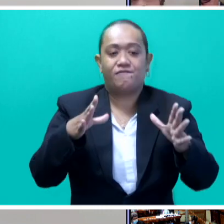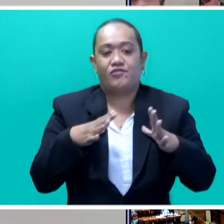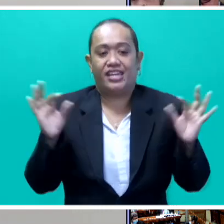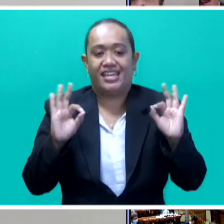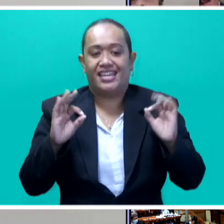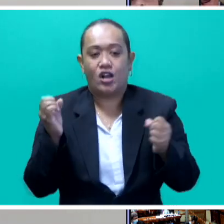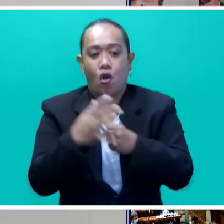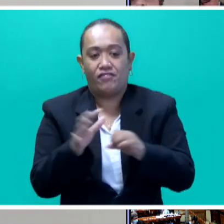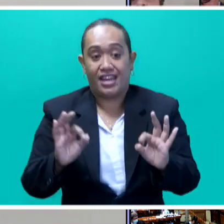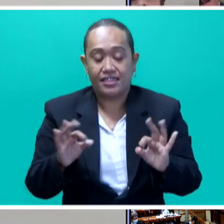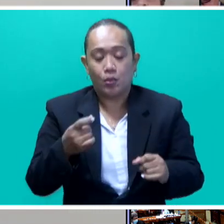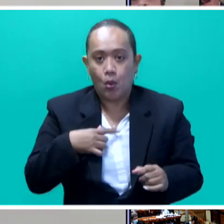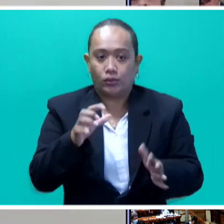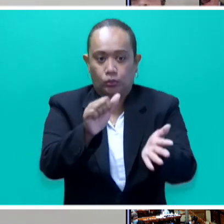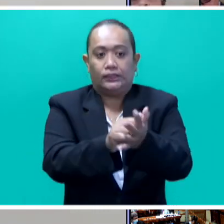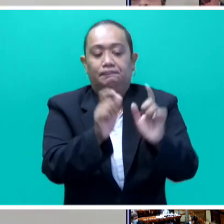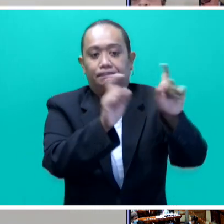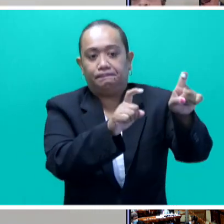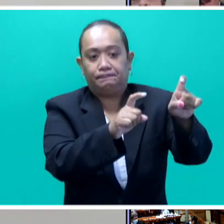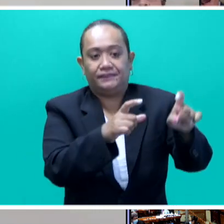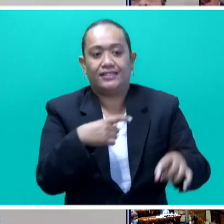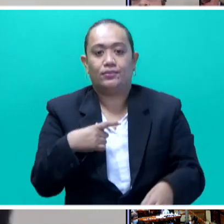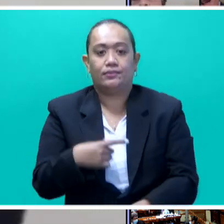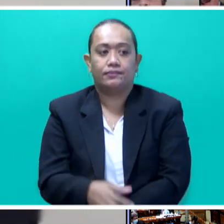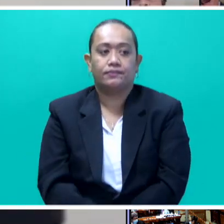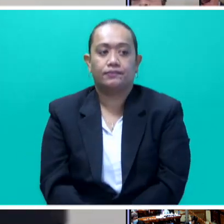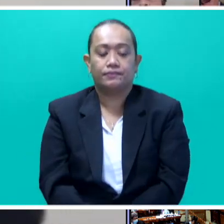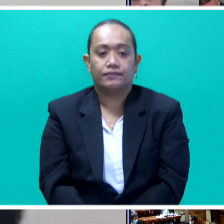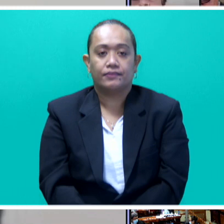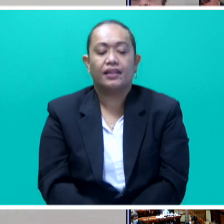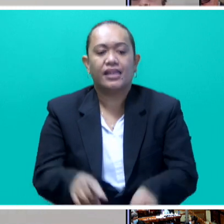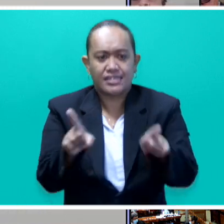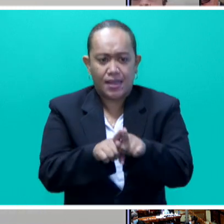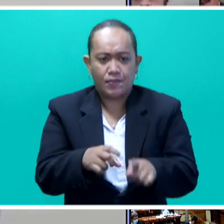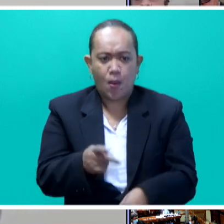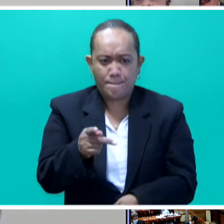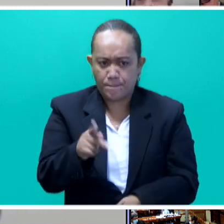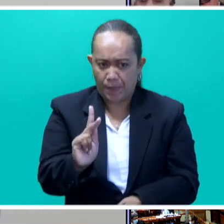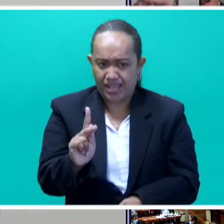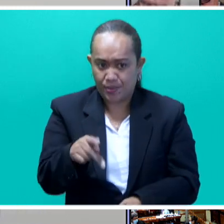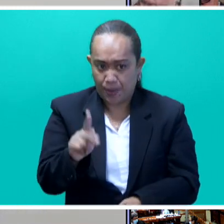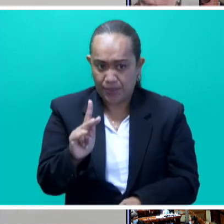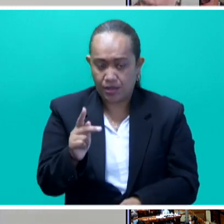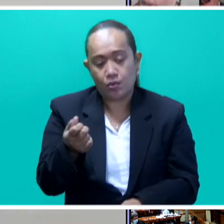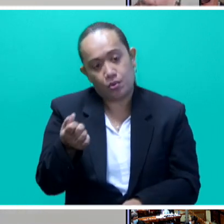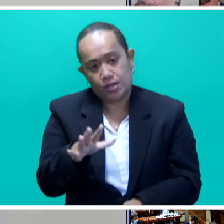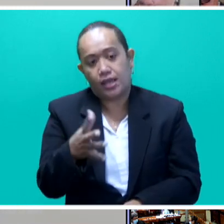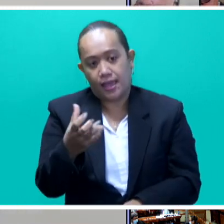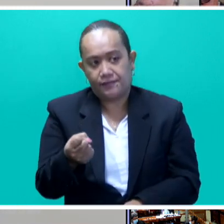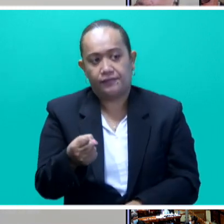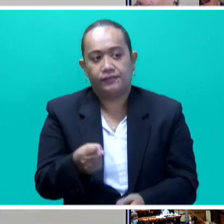The exemption of foreign cargo ships also from acquiring coastal permits, etc., for faster movement. We all know that was mentioned in the